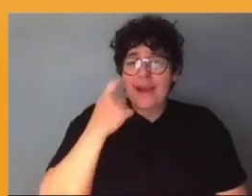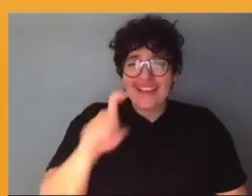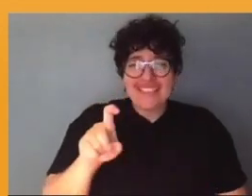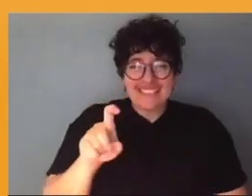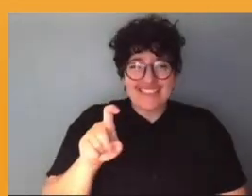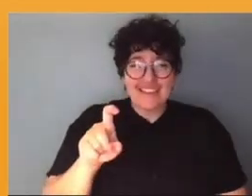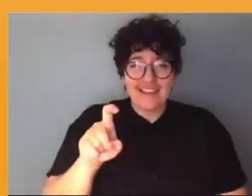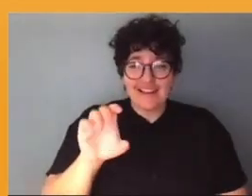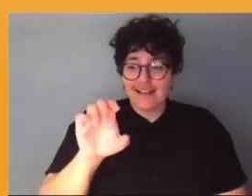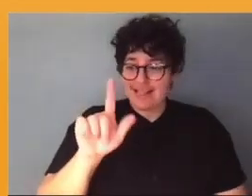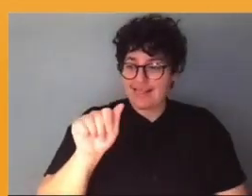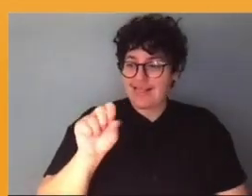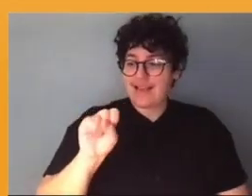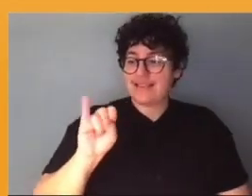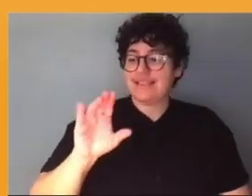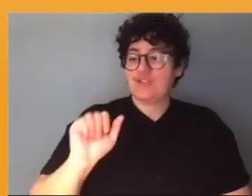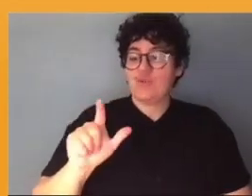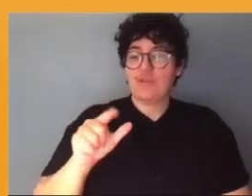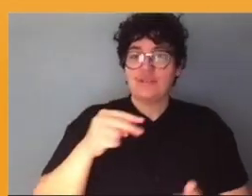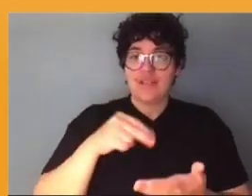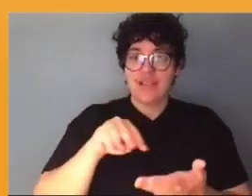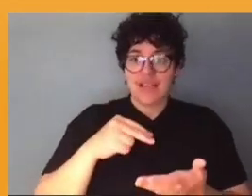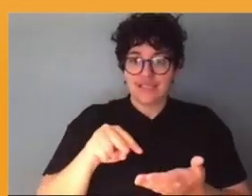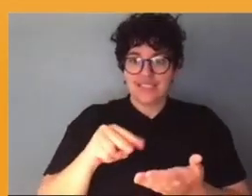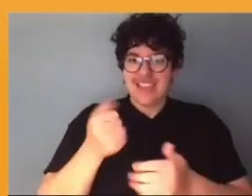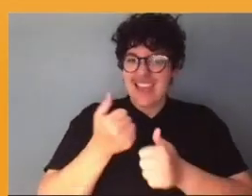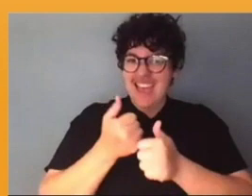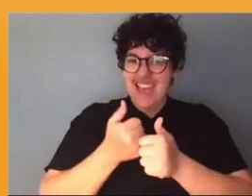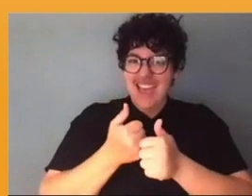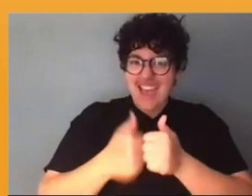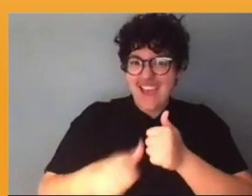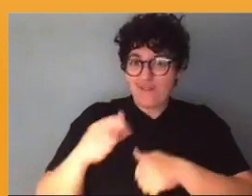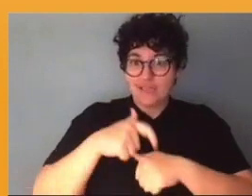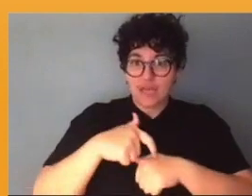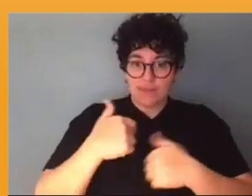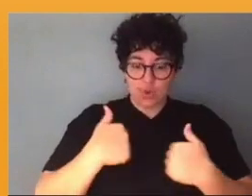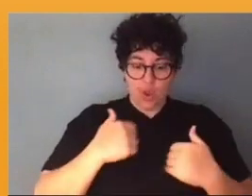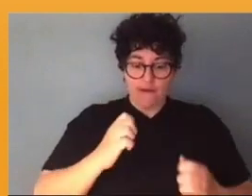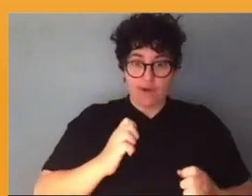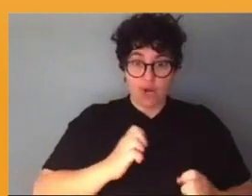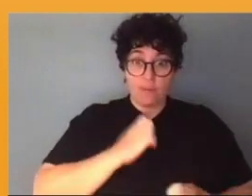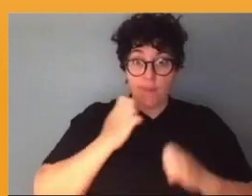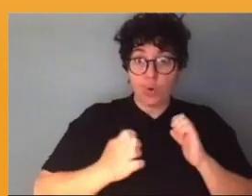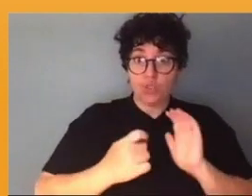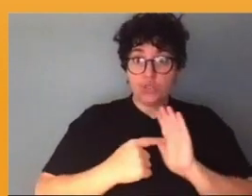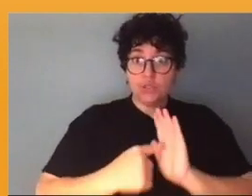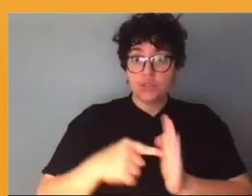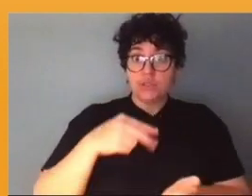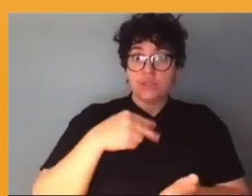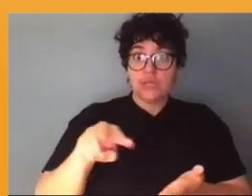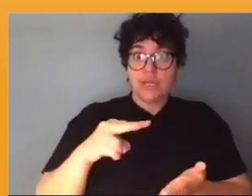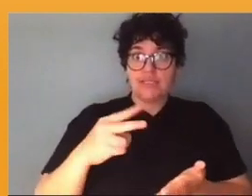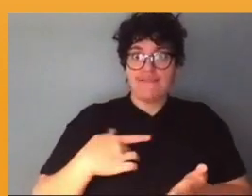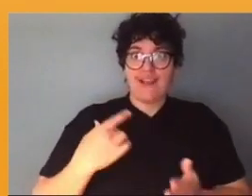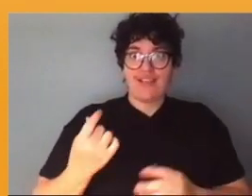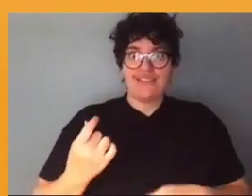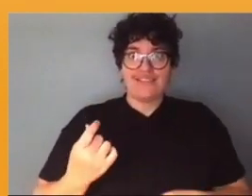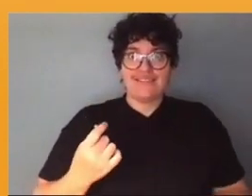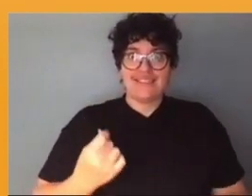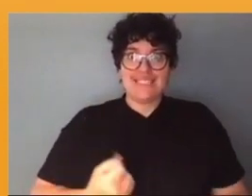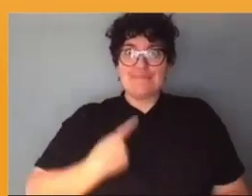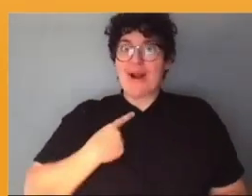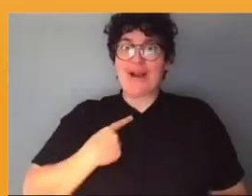a spark is there every time an emotion is depicted, every time a character